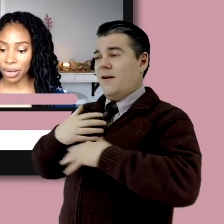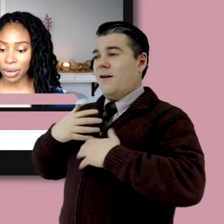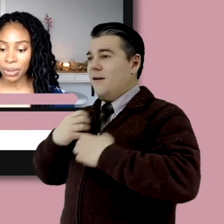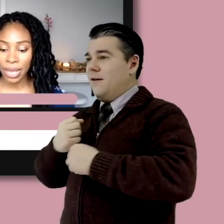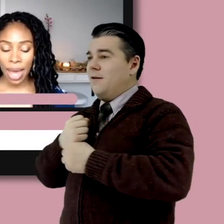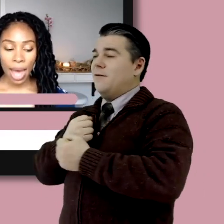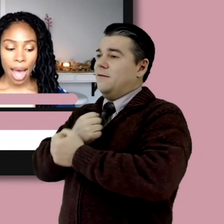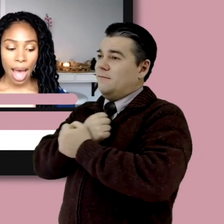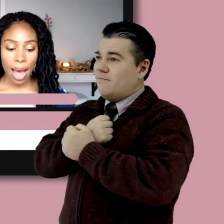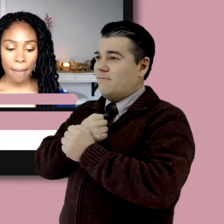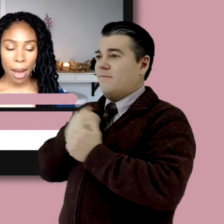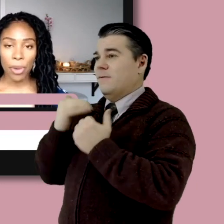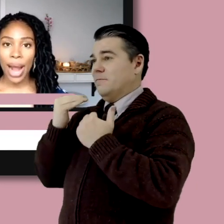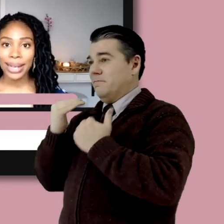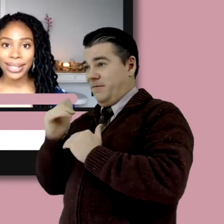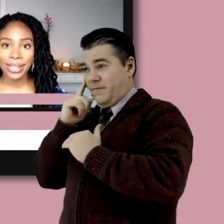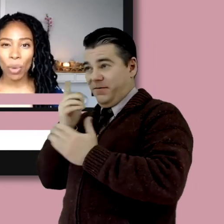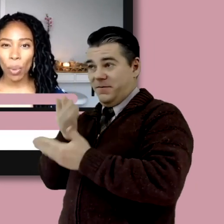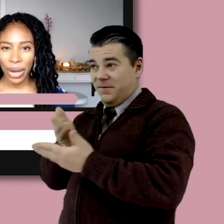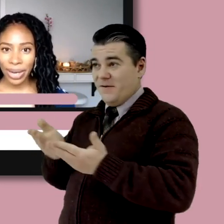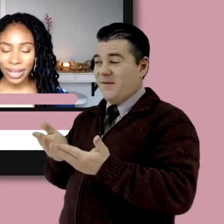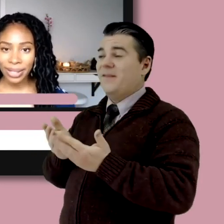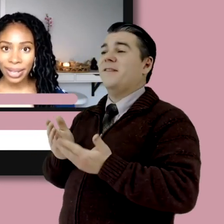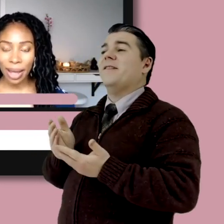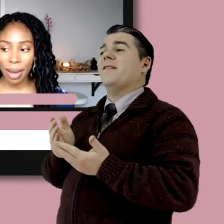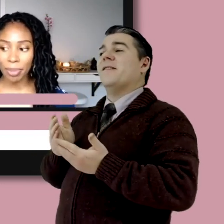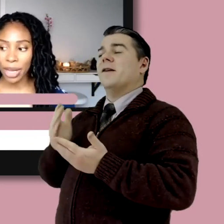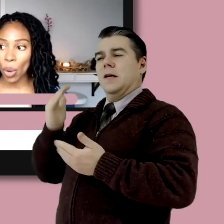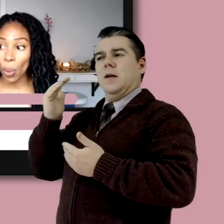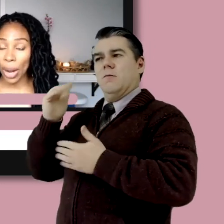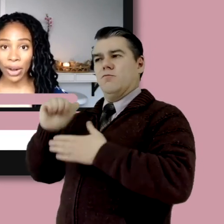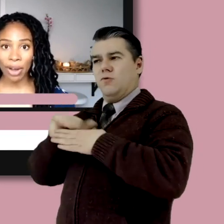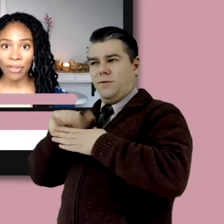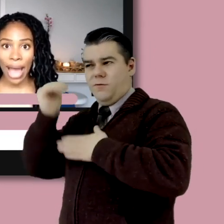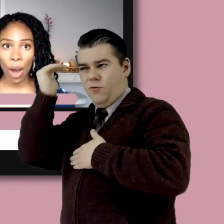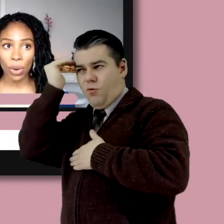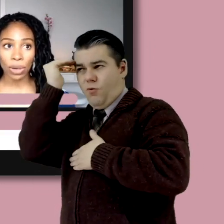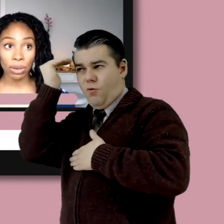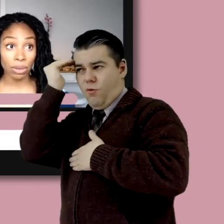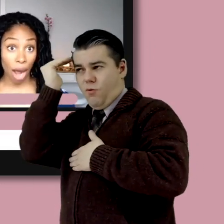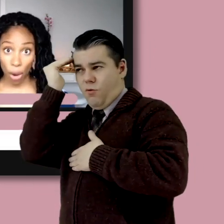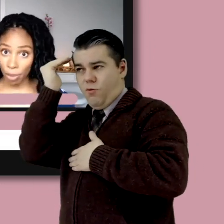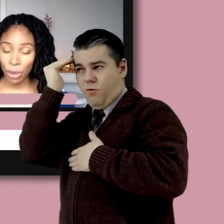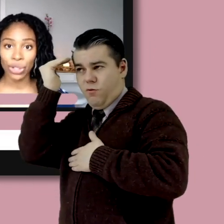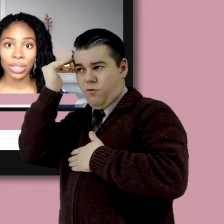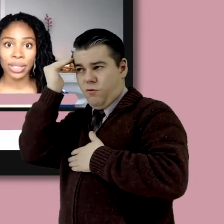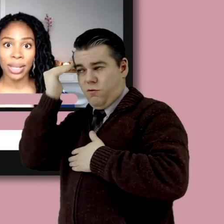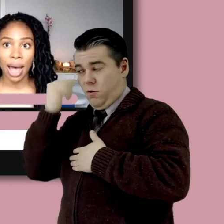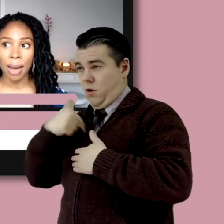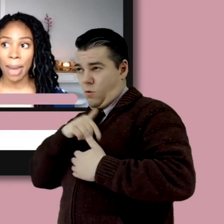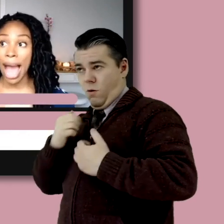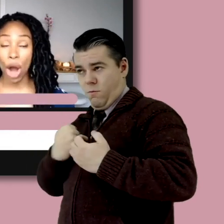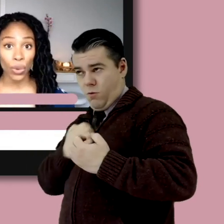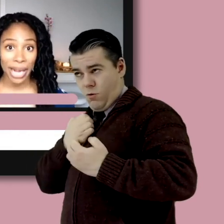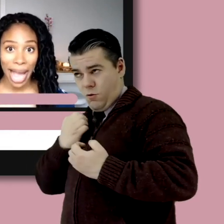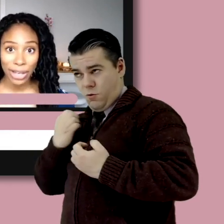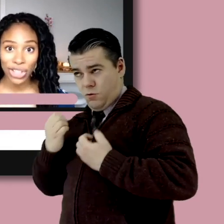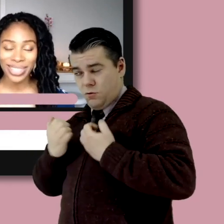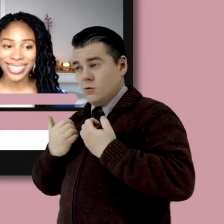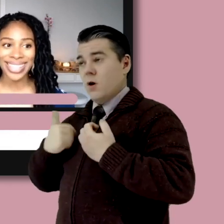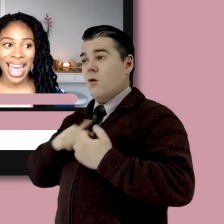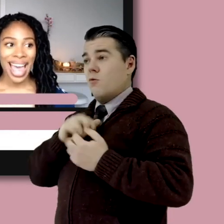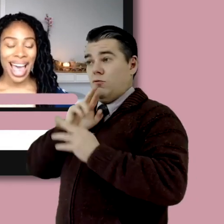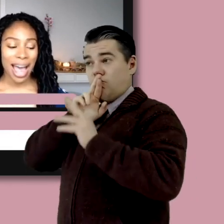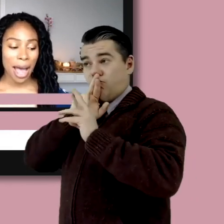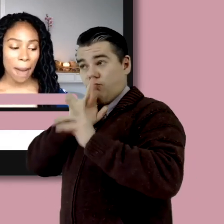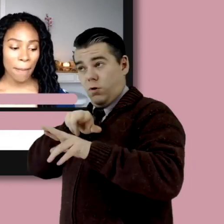our kiddos. A practice of awareness, being aware of our emotions, our